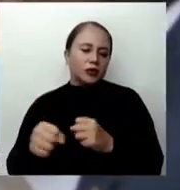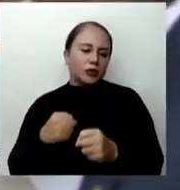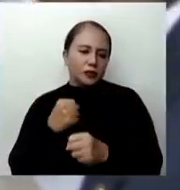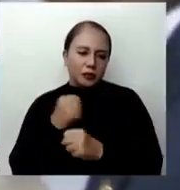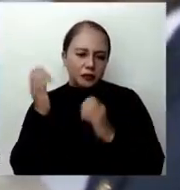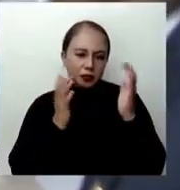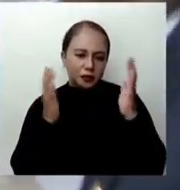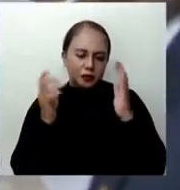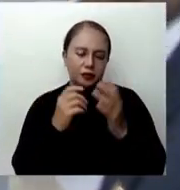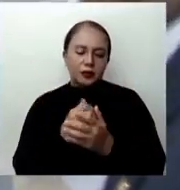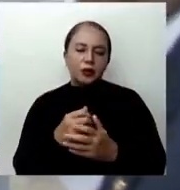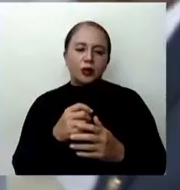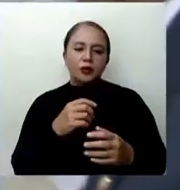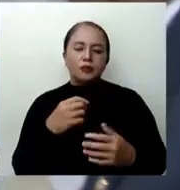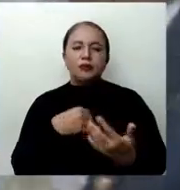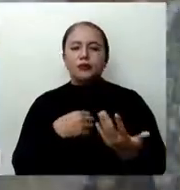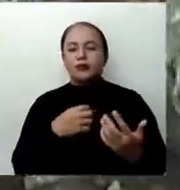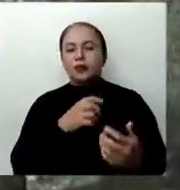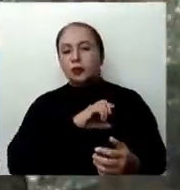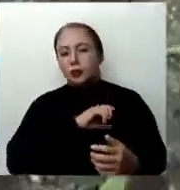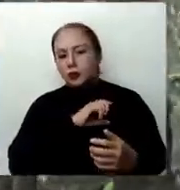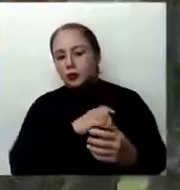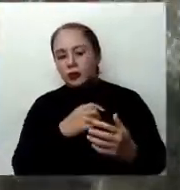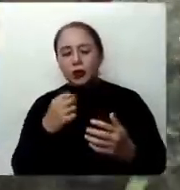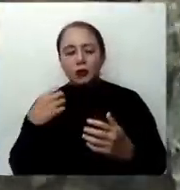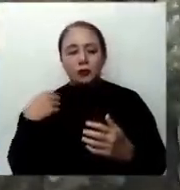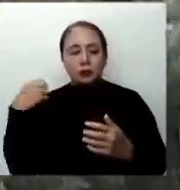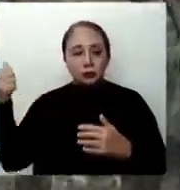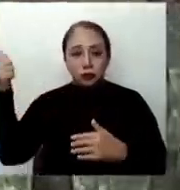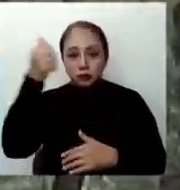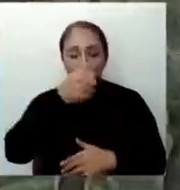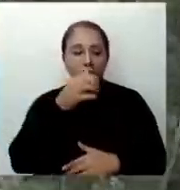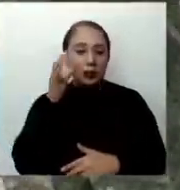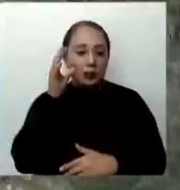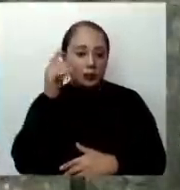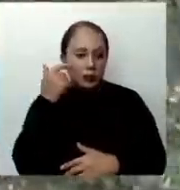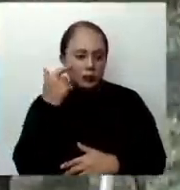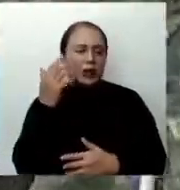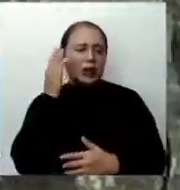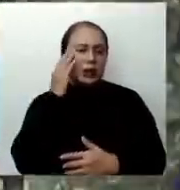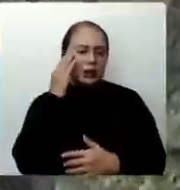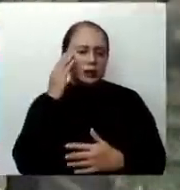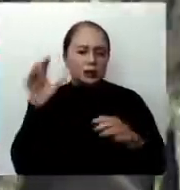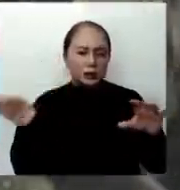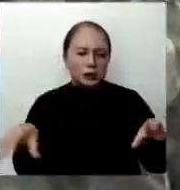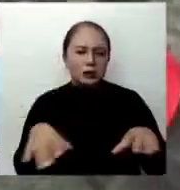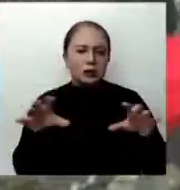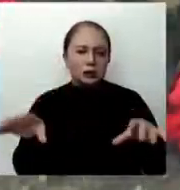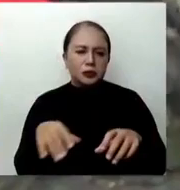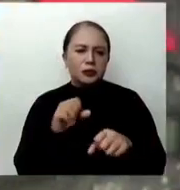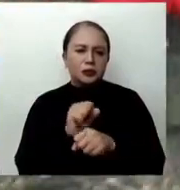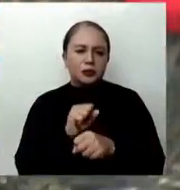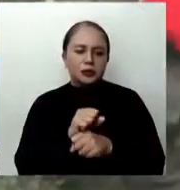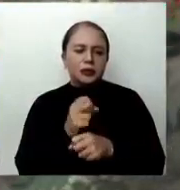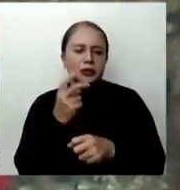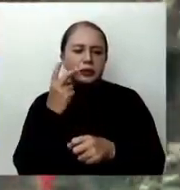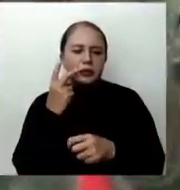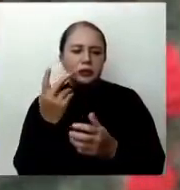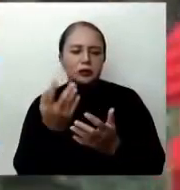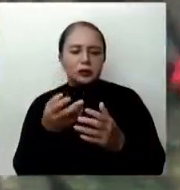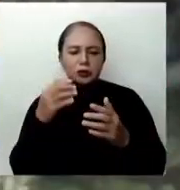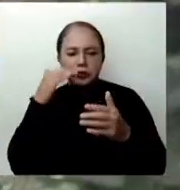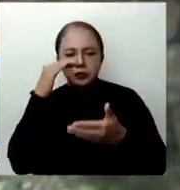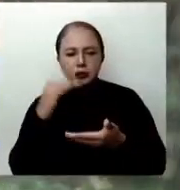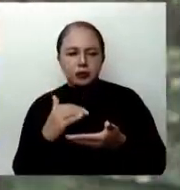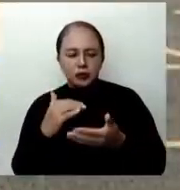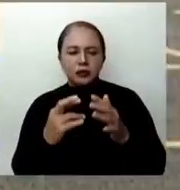in Charge Carlito Galvez Jr. said soldiers appear to be consciously making an effort to do this, as seen in the decrease of the number of retirees